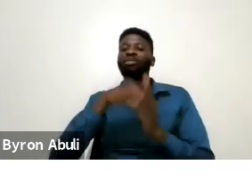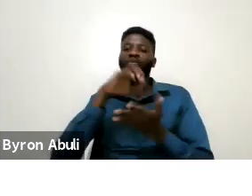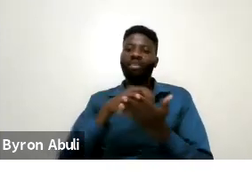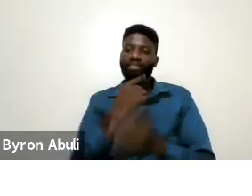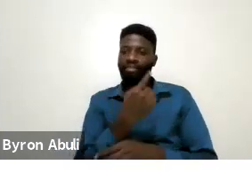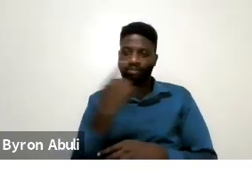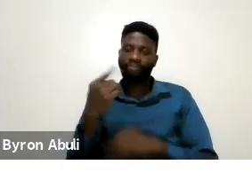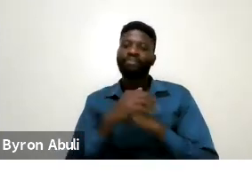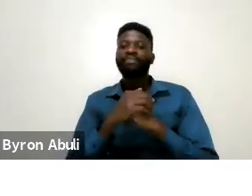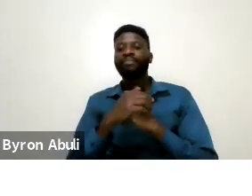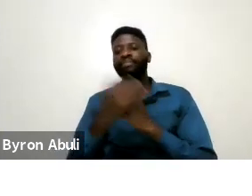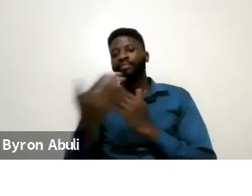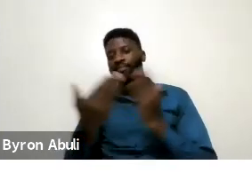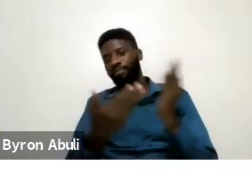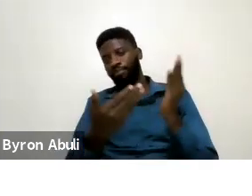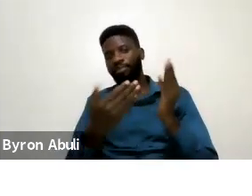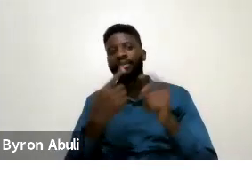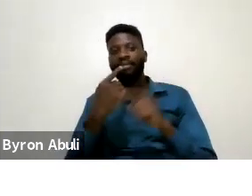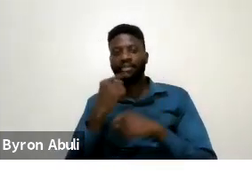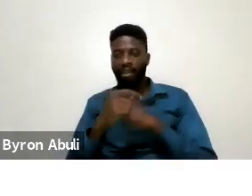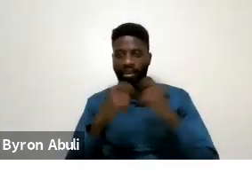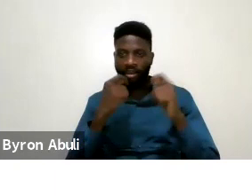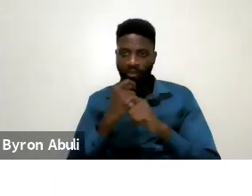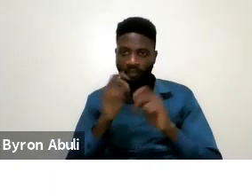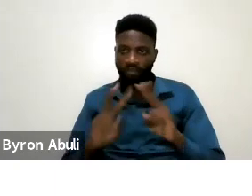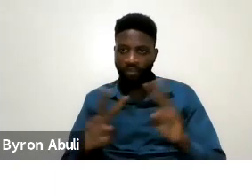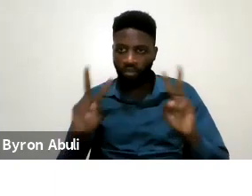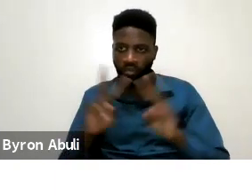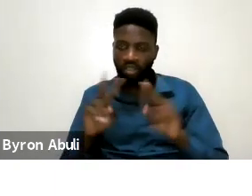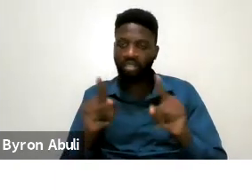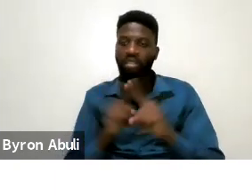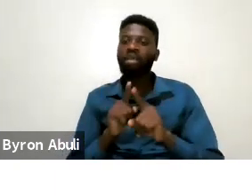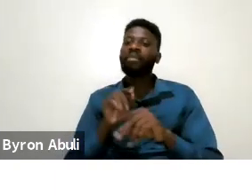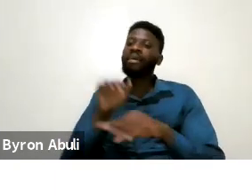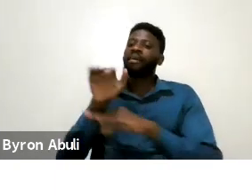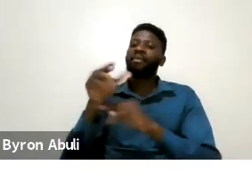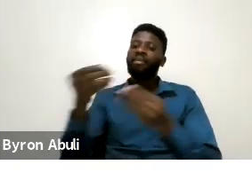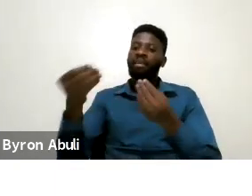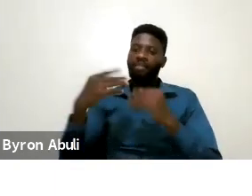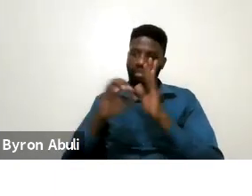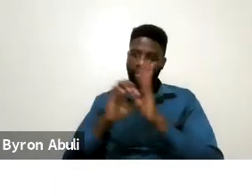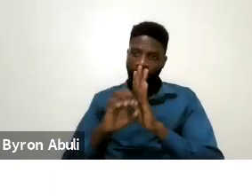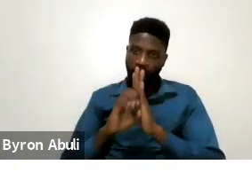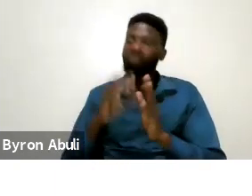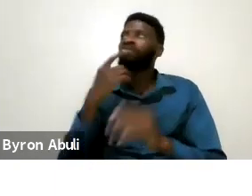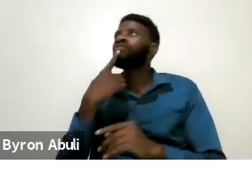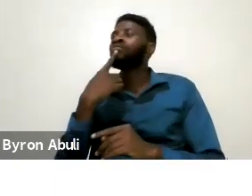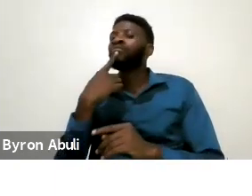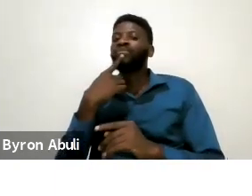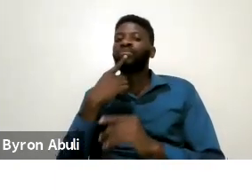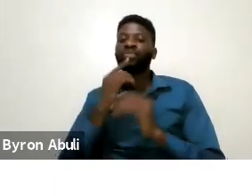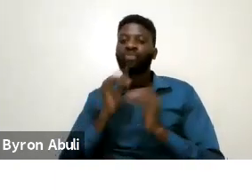of values, and I will ask you to give me examples. So in terms of individual values,